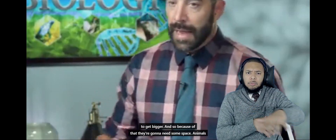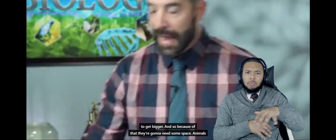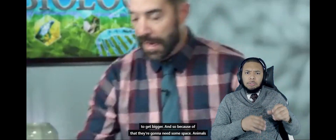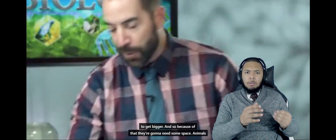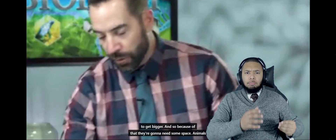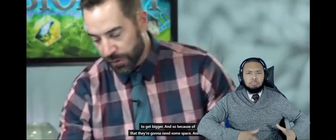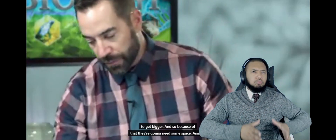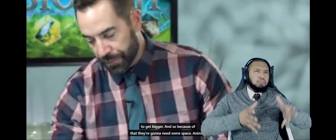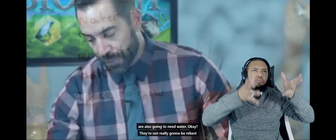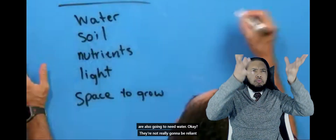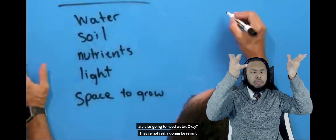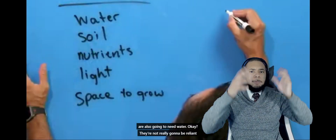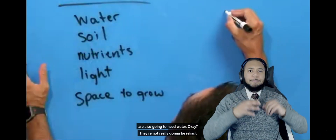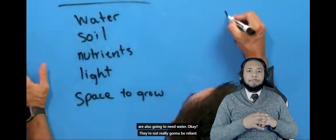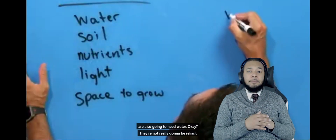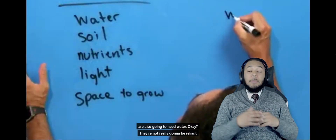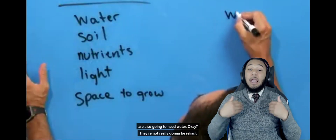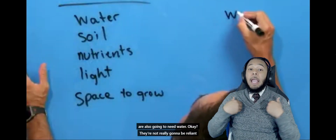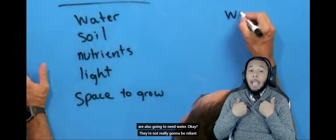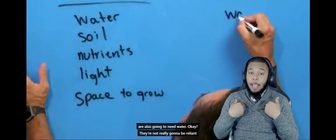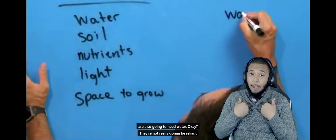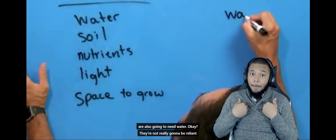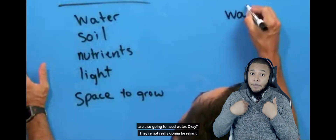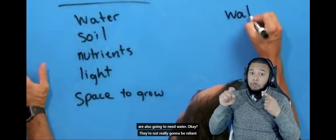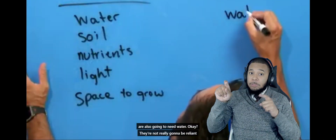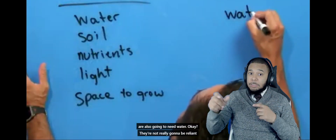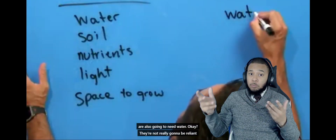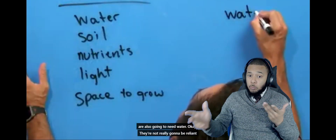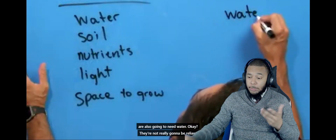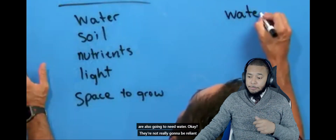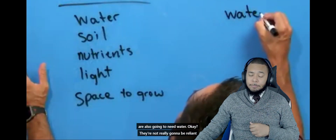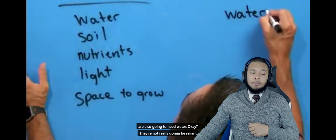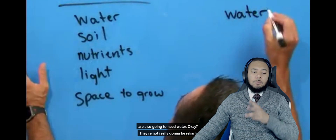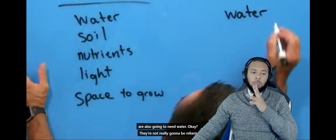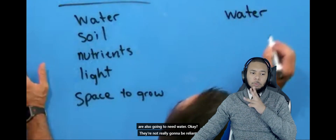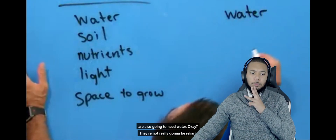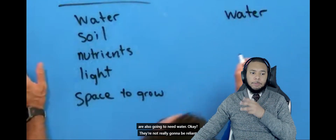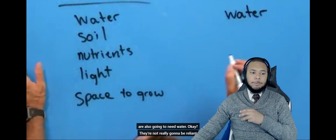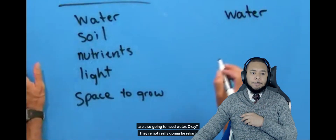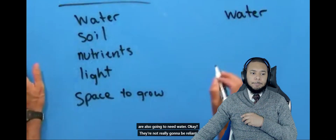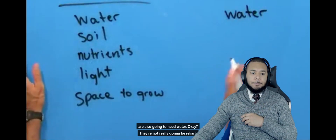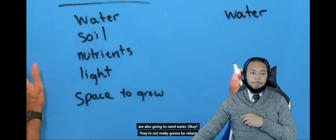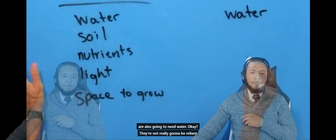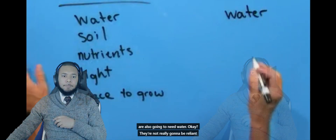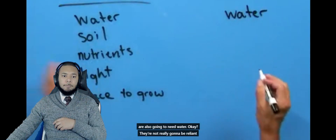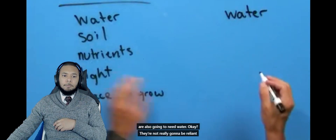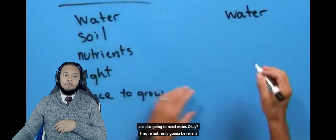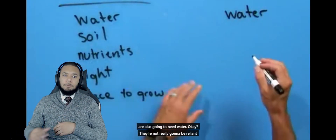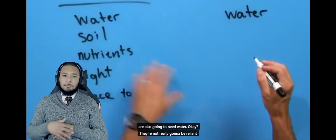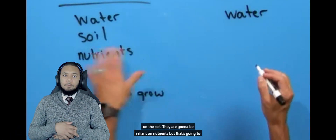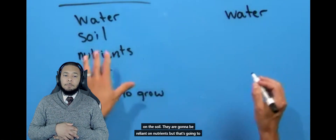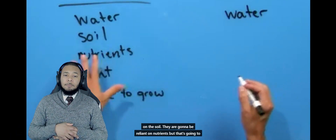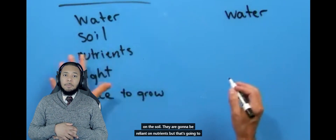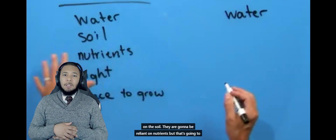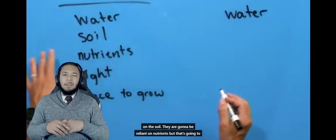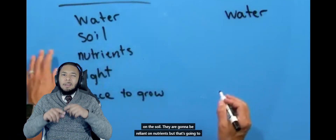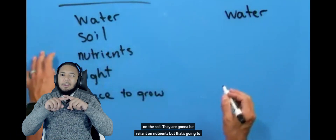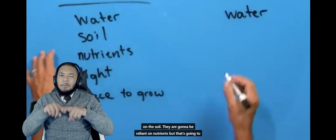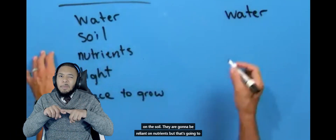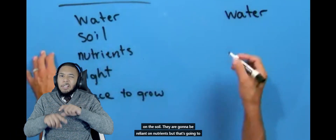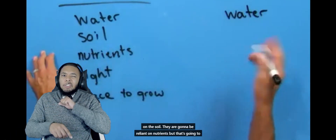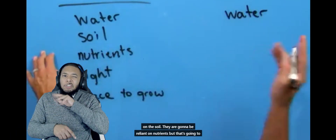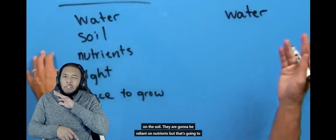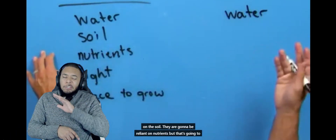space. Animals are also going to need water. Okay, they're not really going to be reliant on the